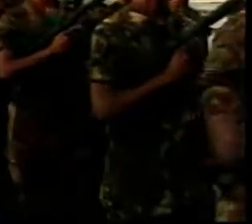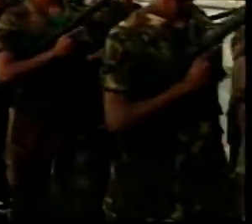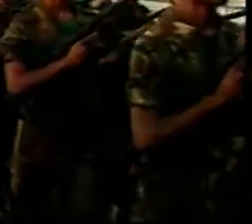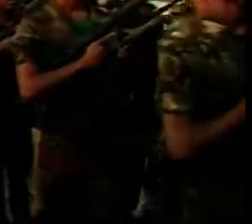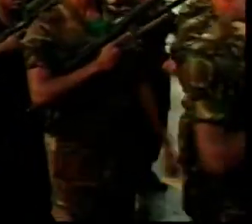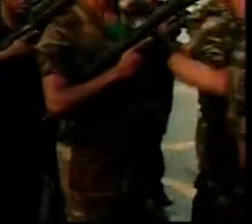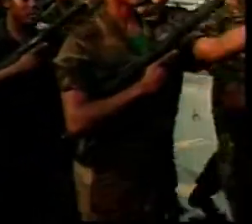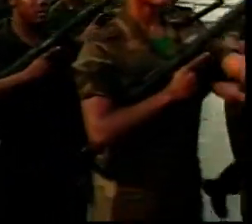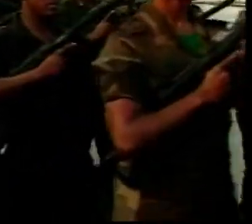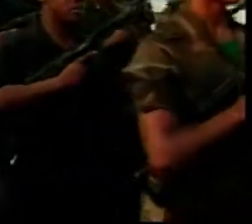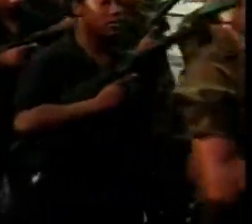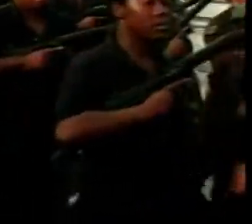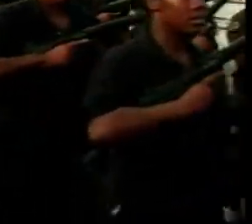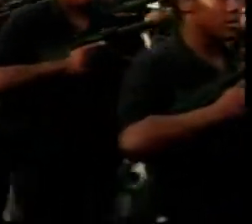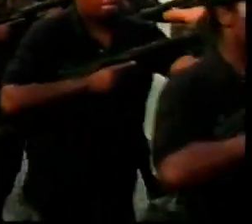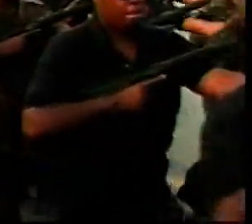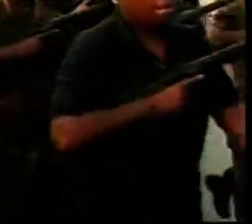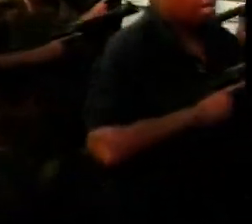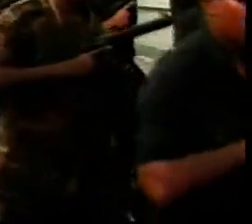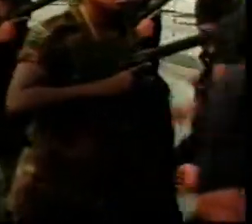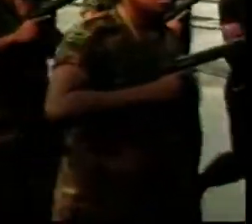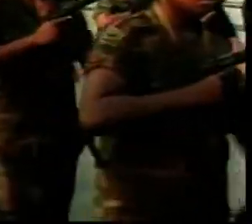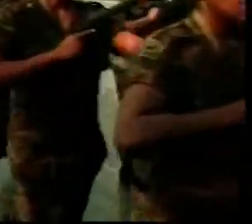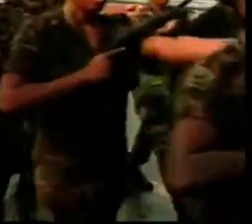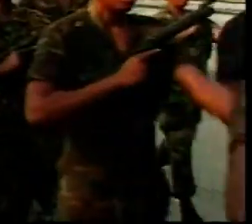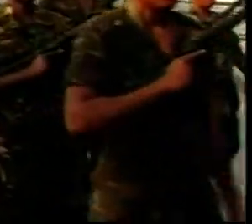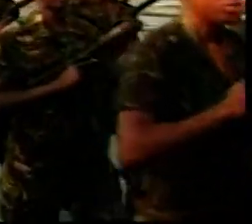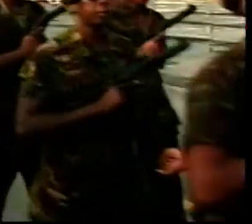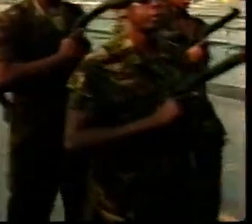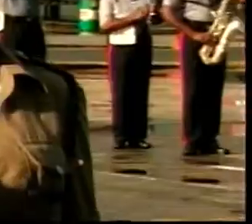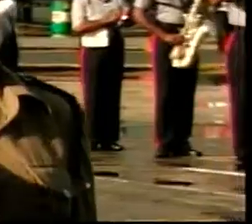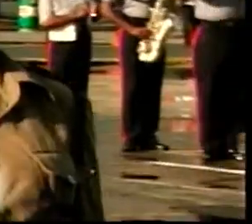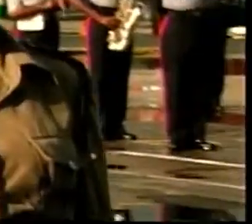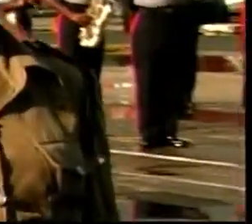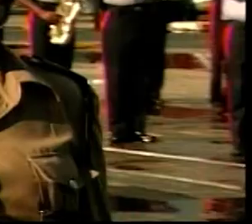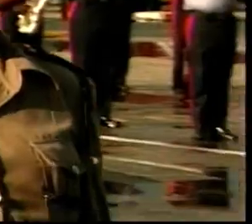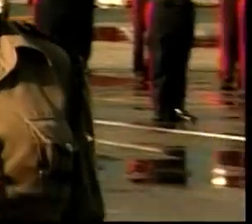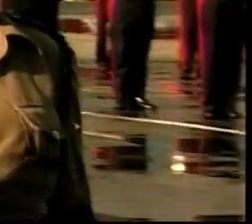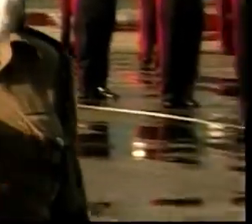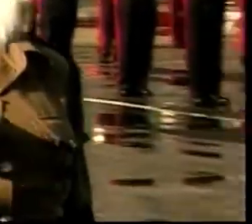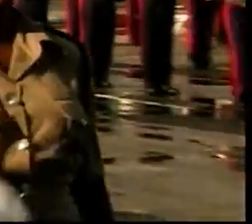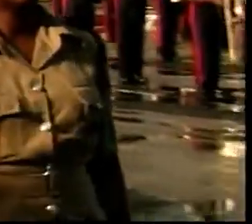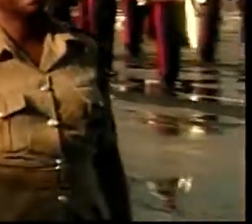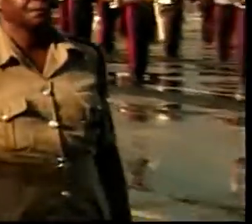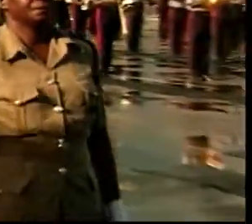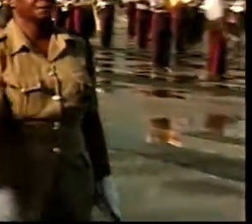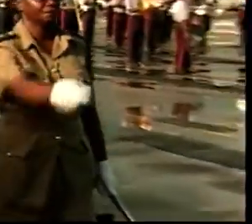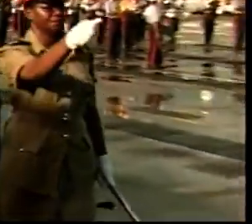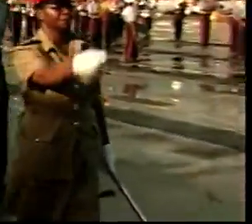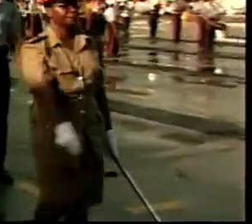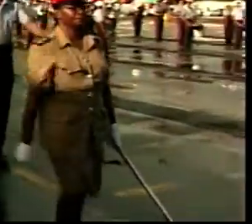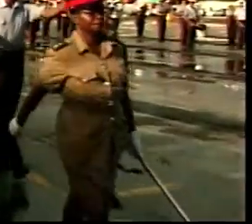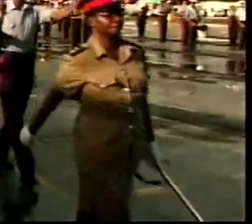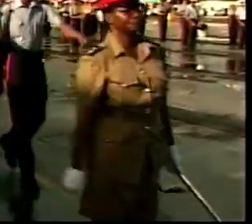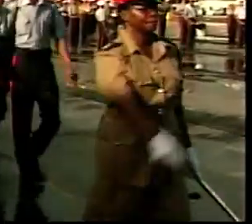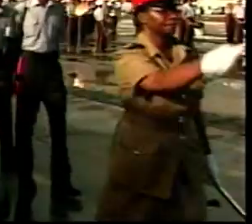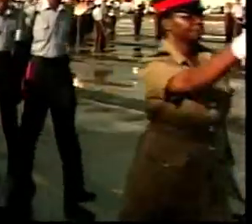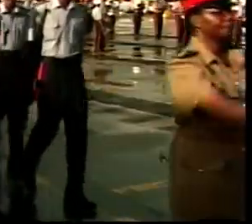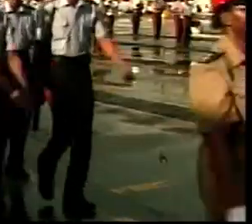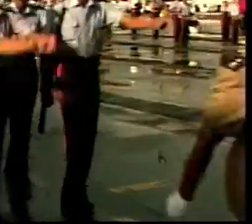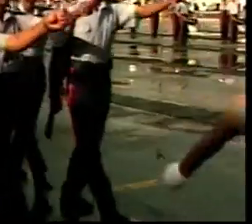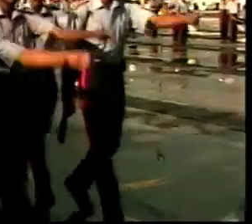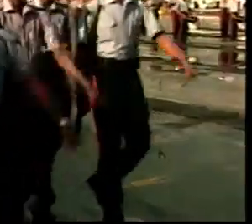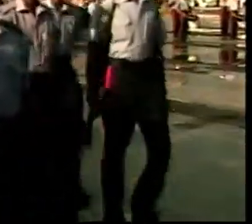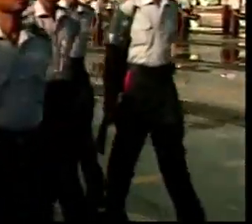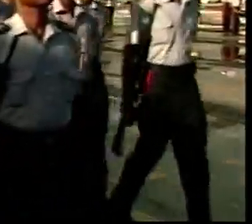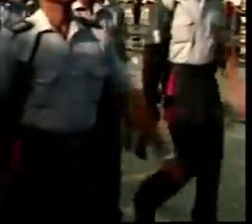Garrison Savannah due to the conditions of the grounds following recent heavy rains. Despite this, participants in the parade have been adapting